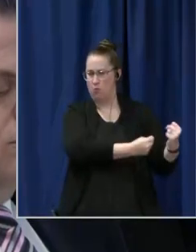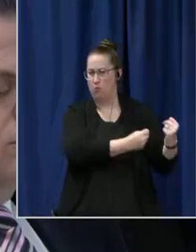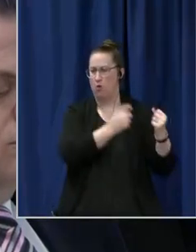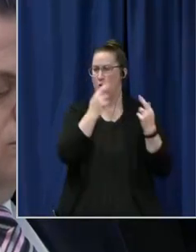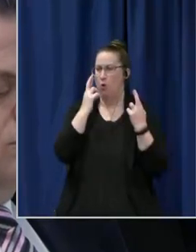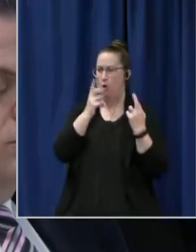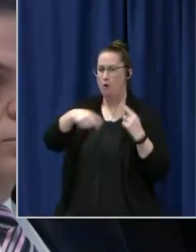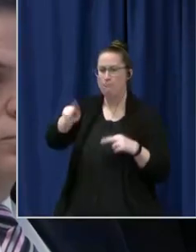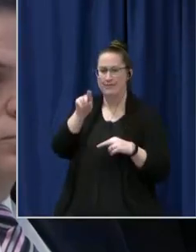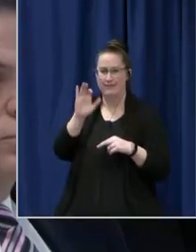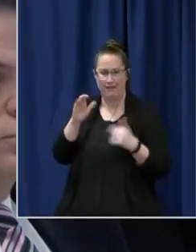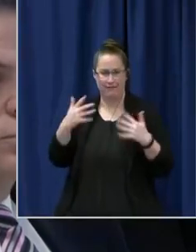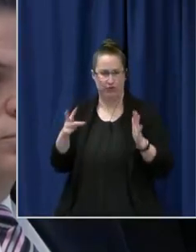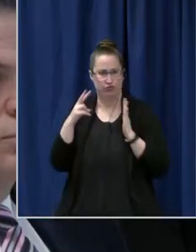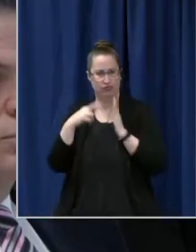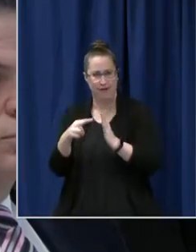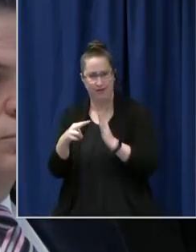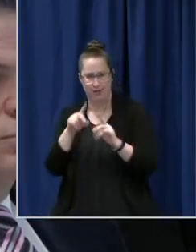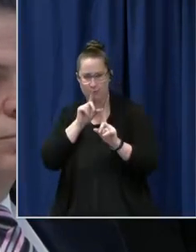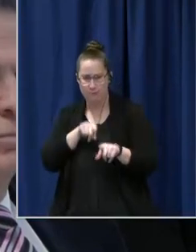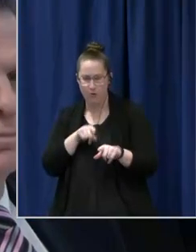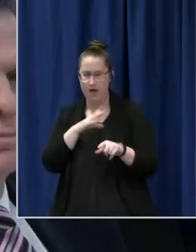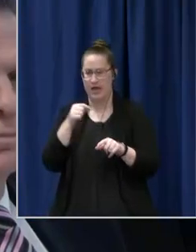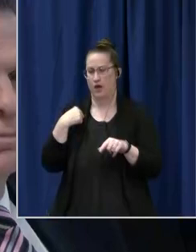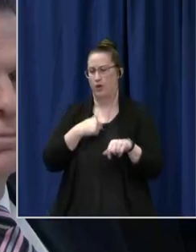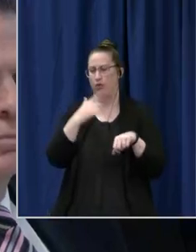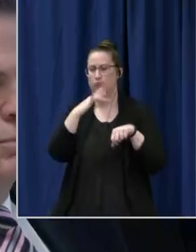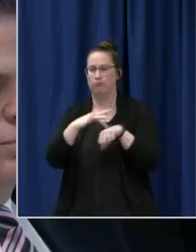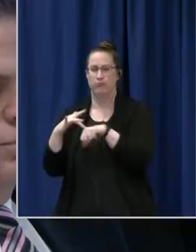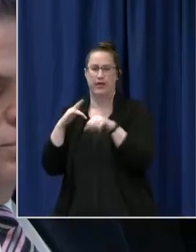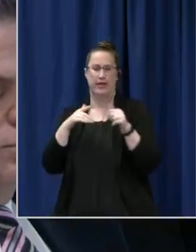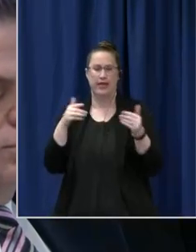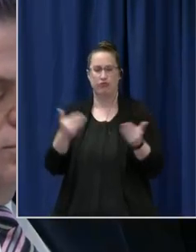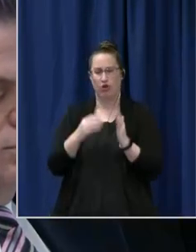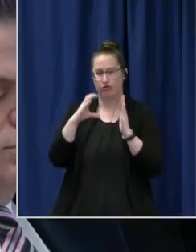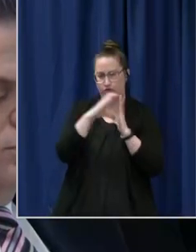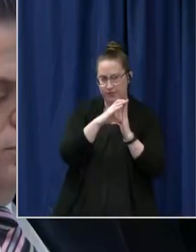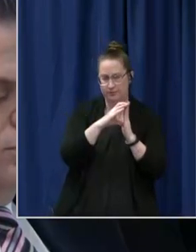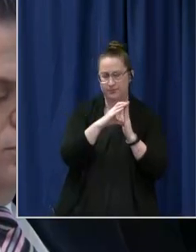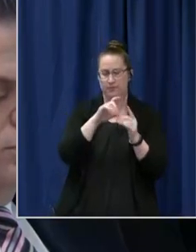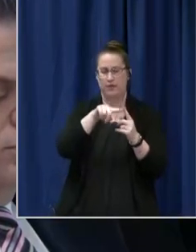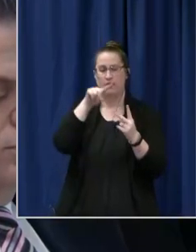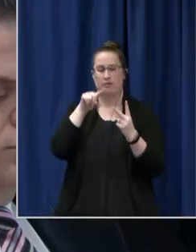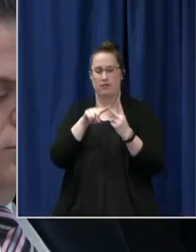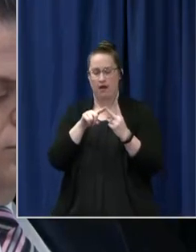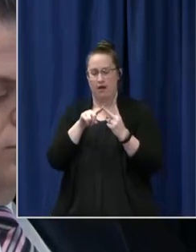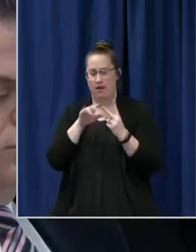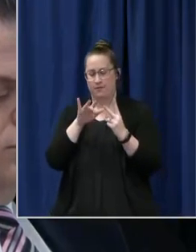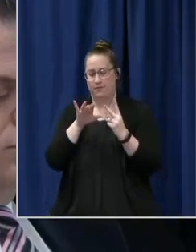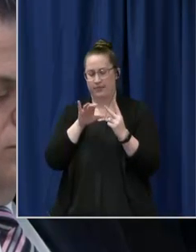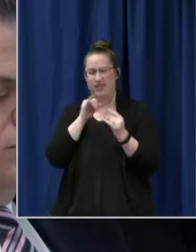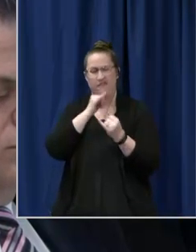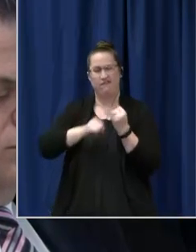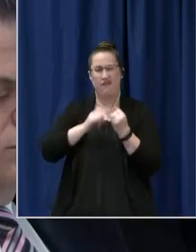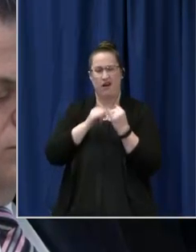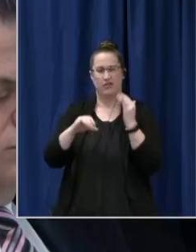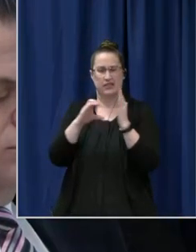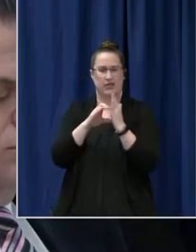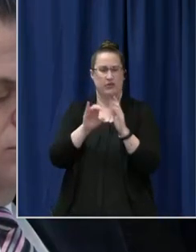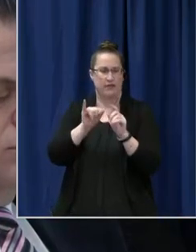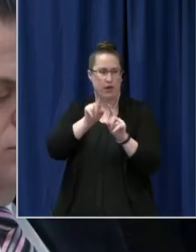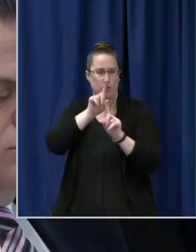have read this, and then we'll cover the introduction. And then the final section of the report